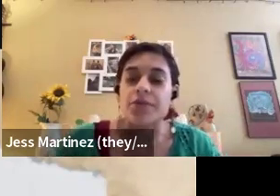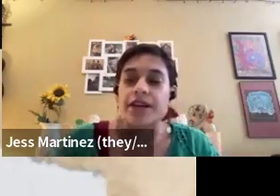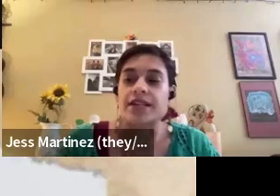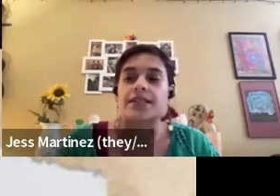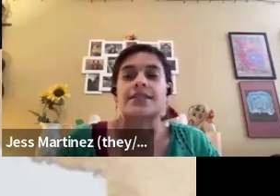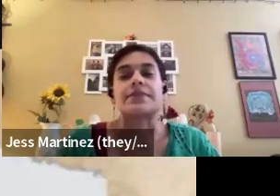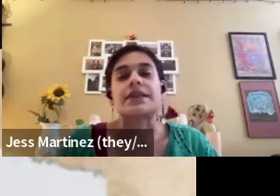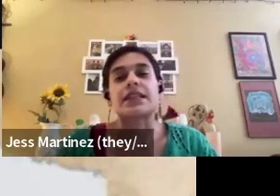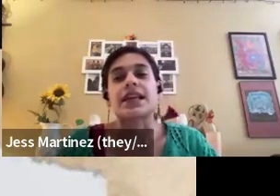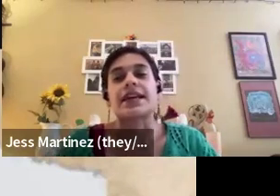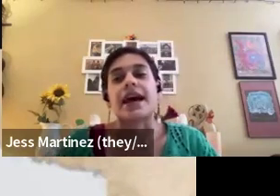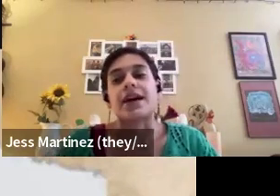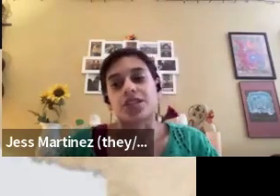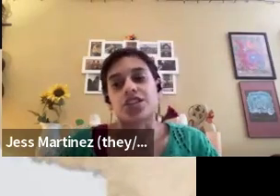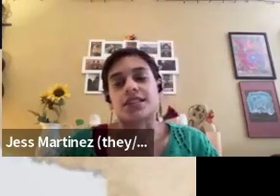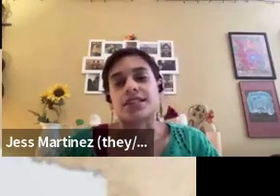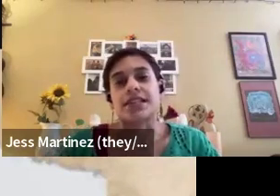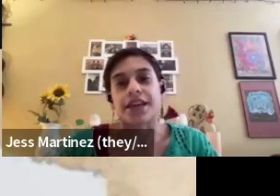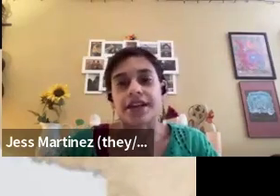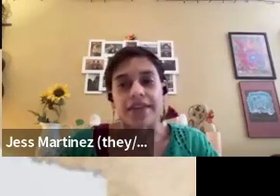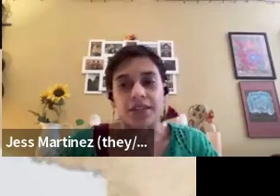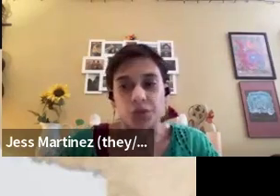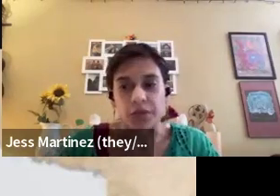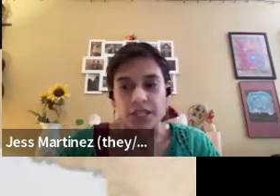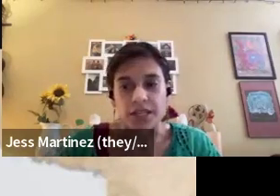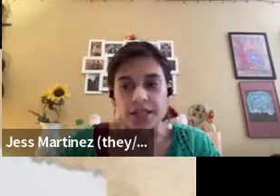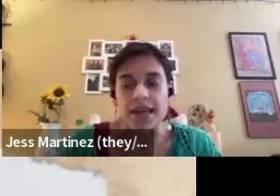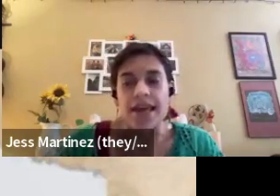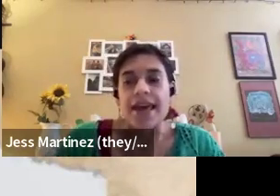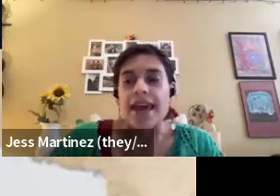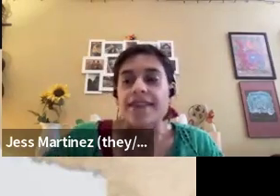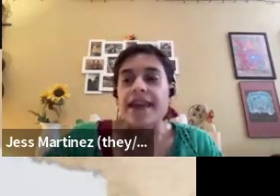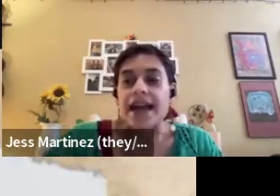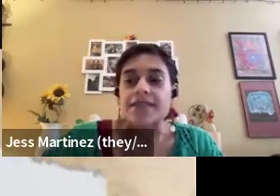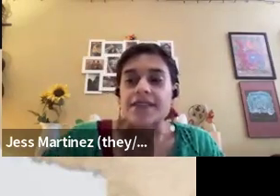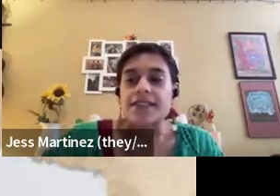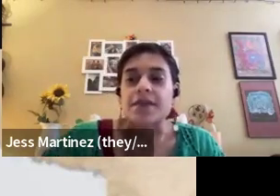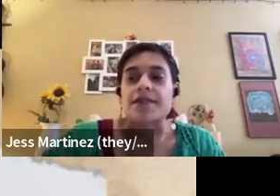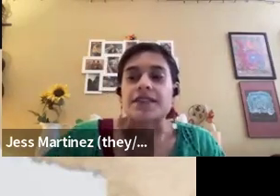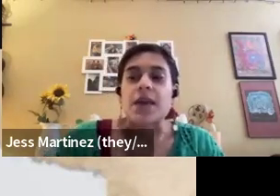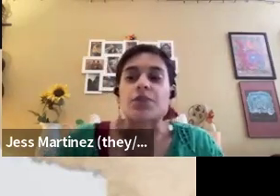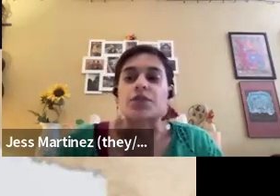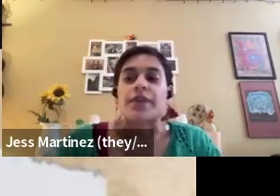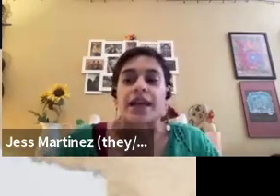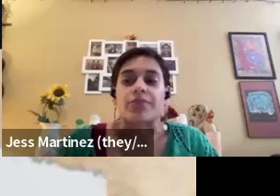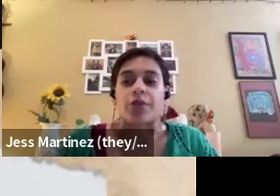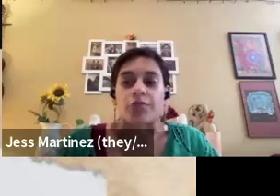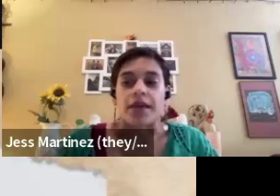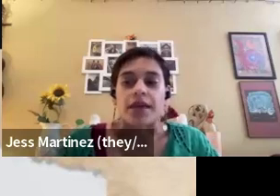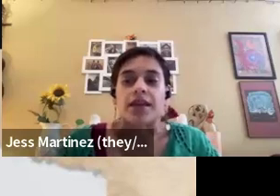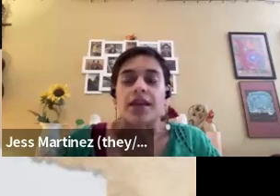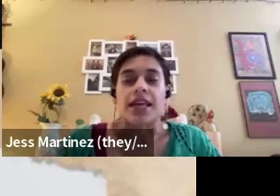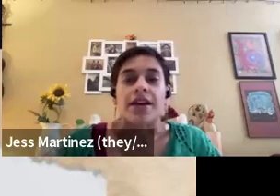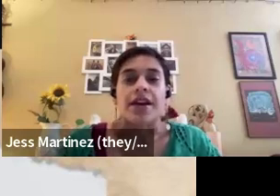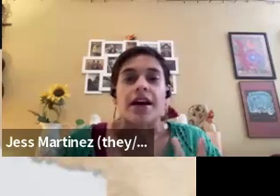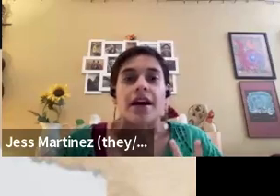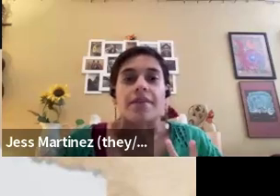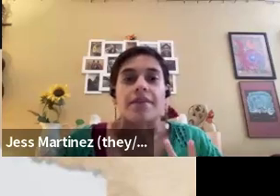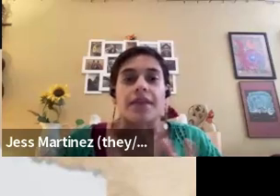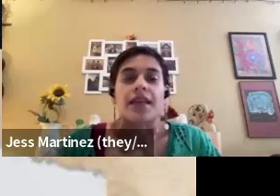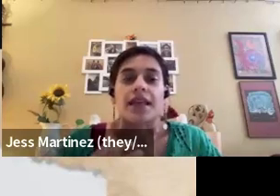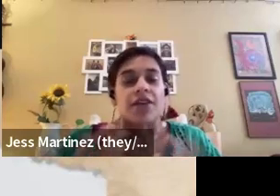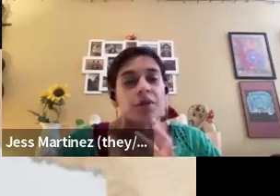intersections of immigrant, disability, and housing justice here in Athens, Georgia, and the activism of disabled Black and brown women